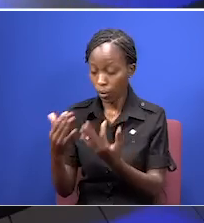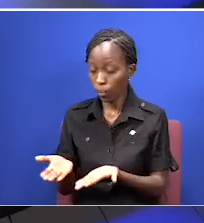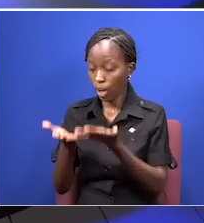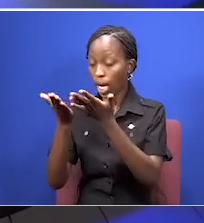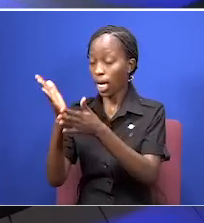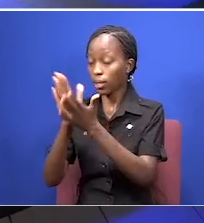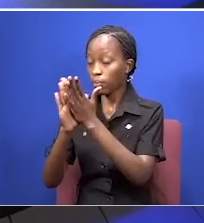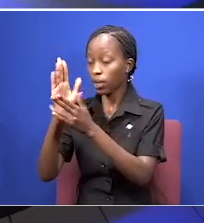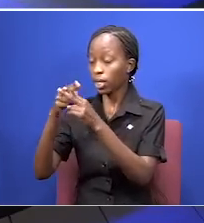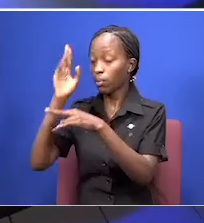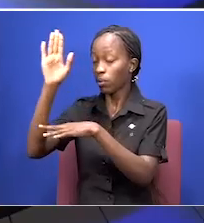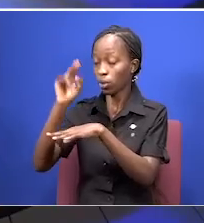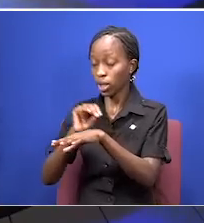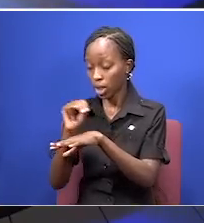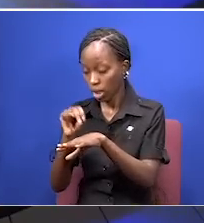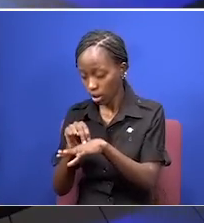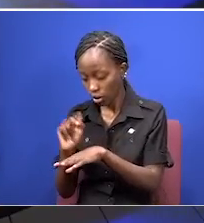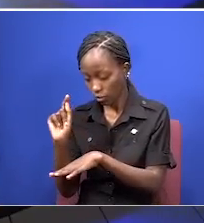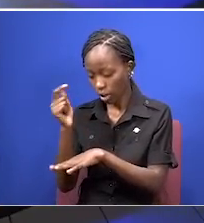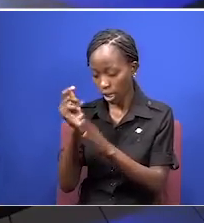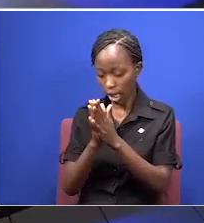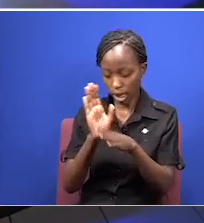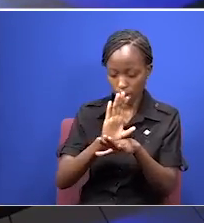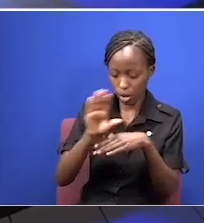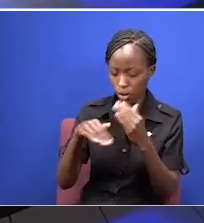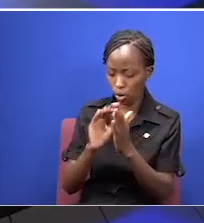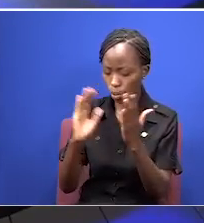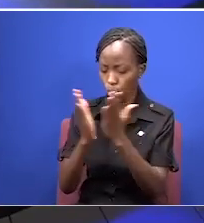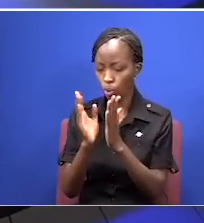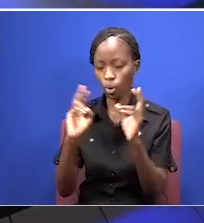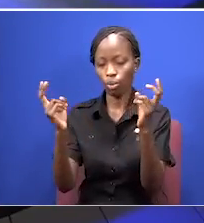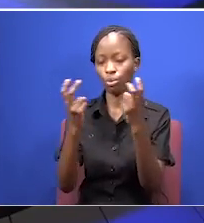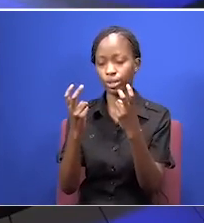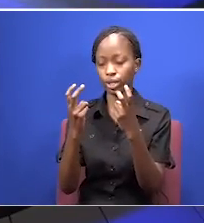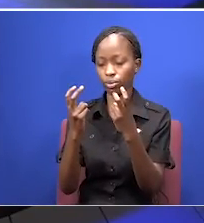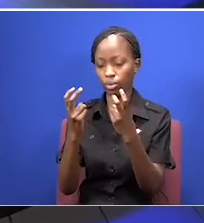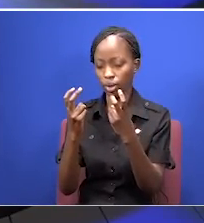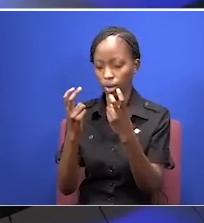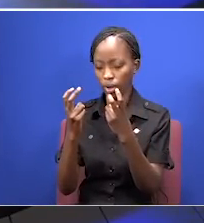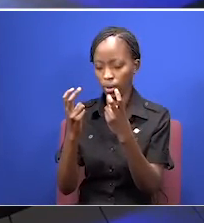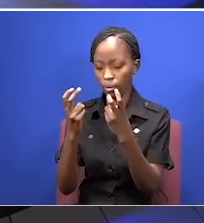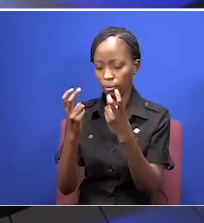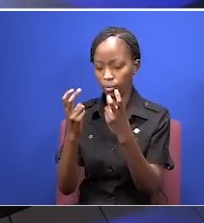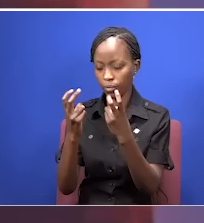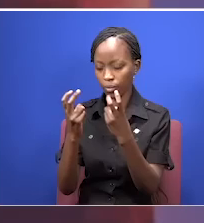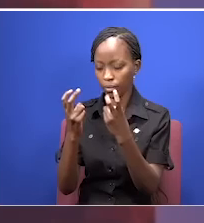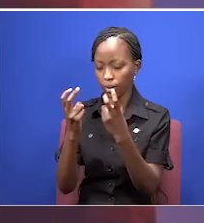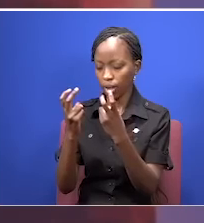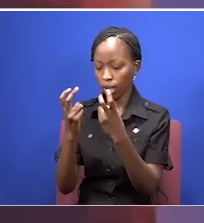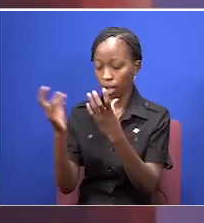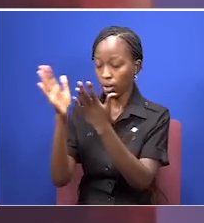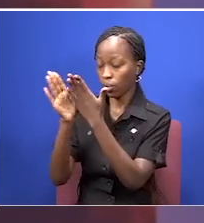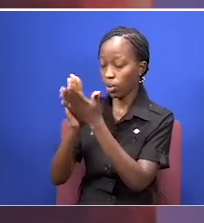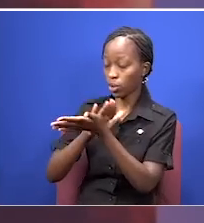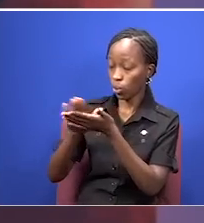god today the nation of kenya and to the entire world who are watching us oh god they are going to raise and to praise your